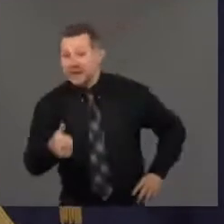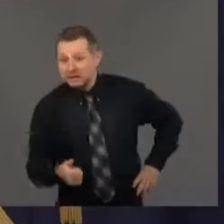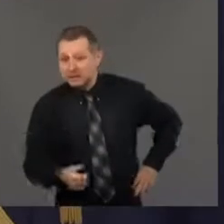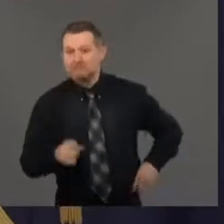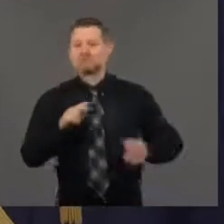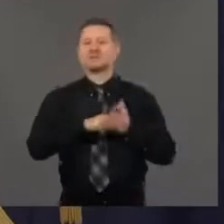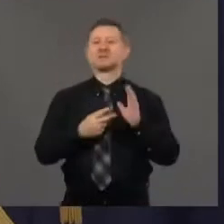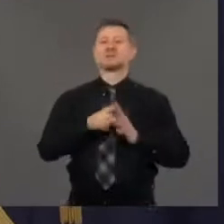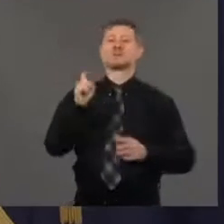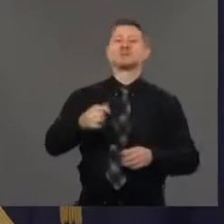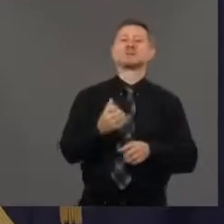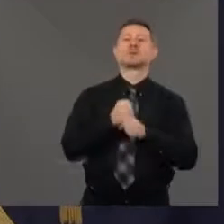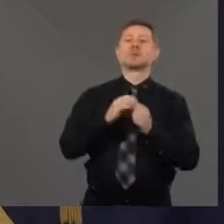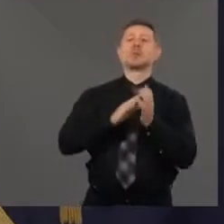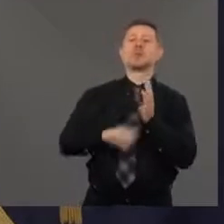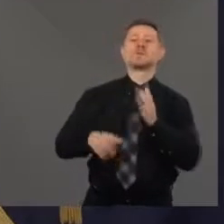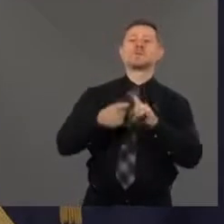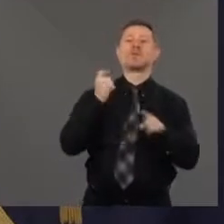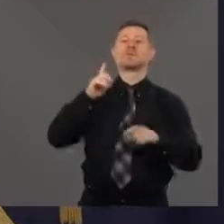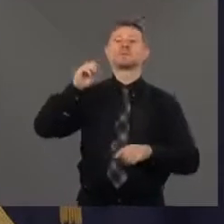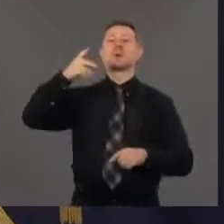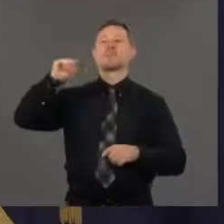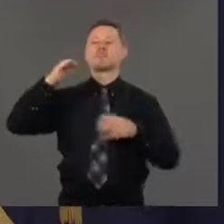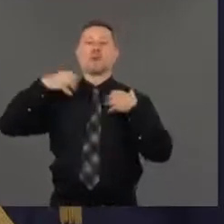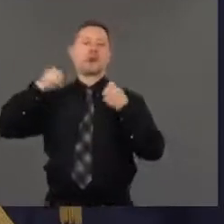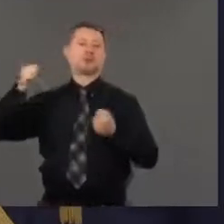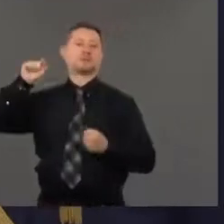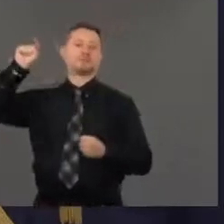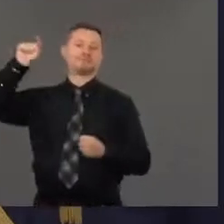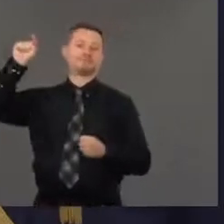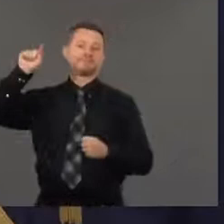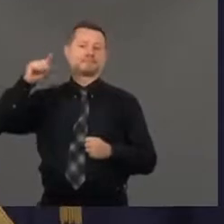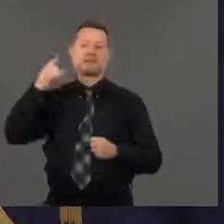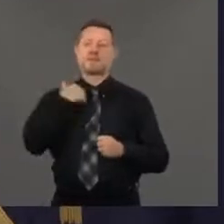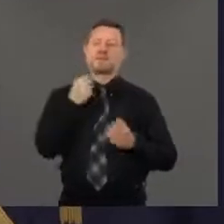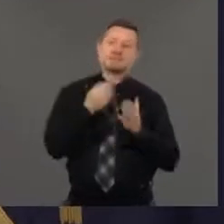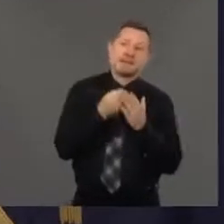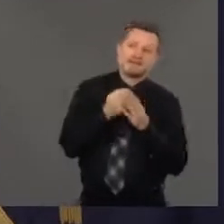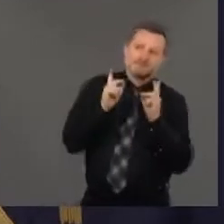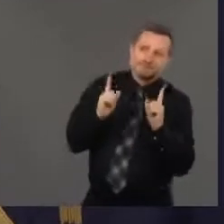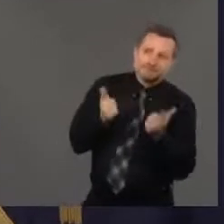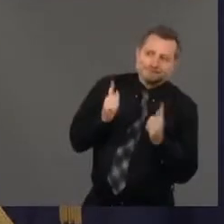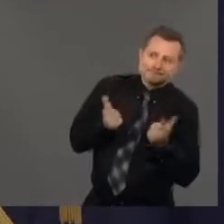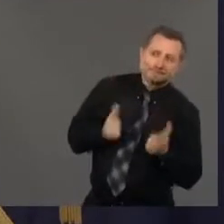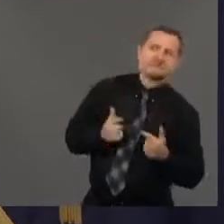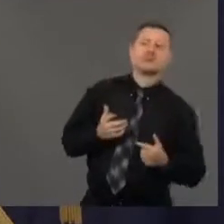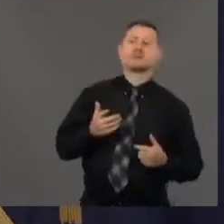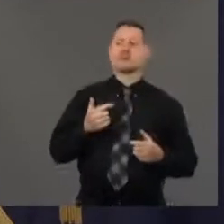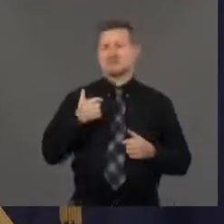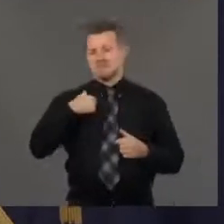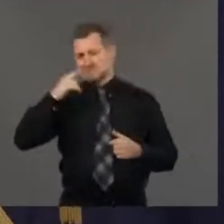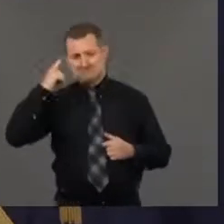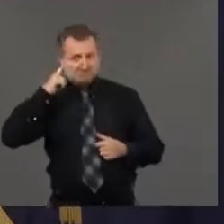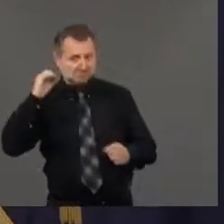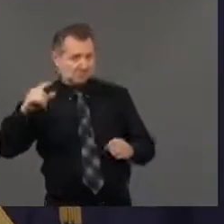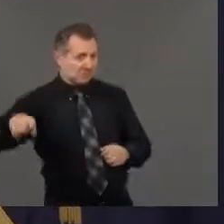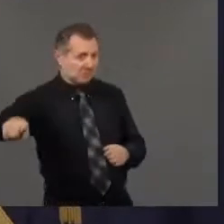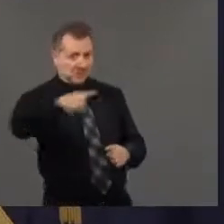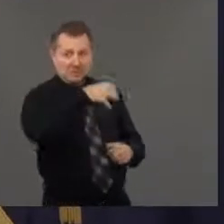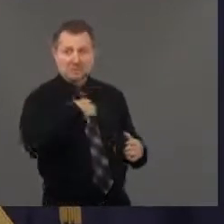waiver from the Department of Health because they didn't have the cash flow or something like that. But I've not heard of anyone getting a